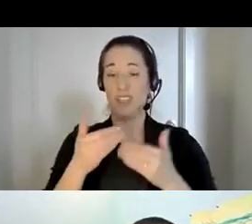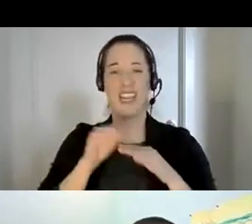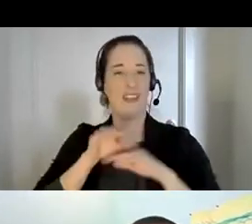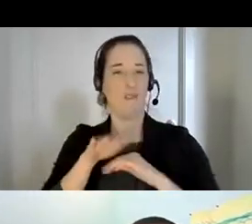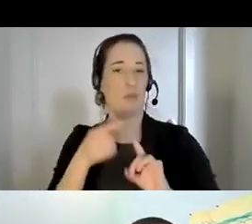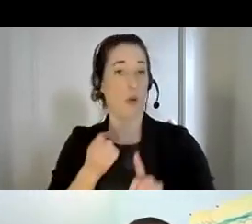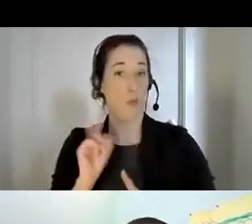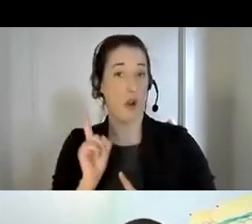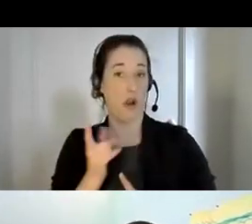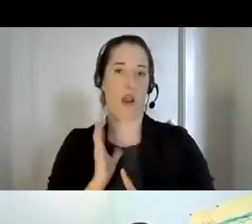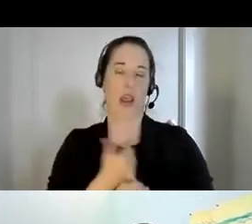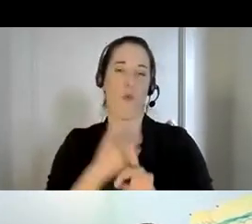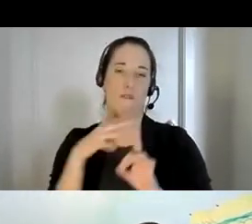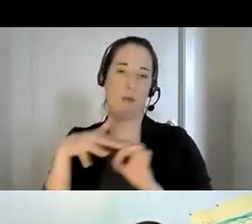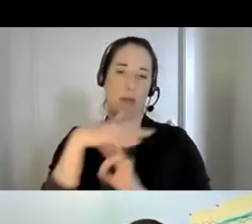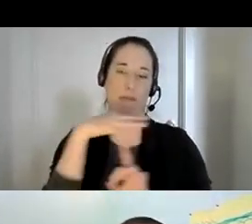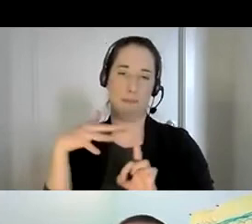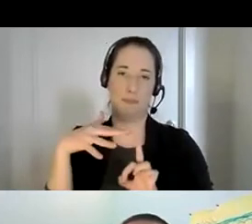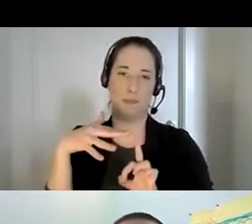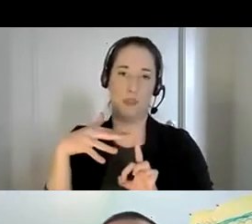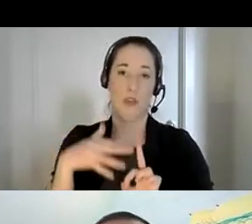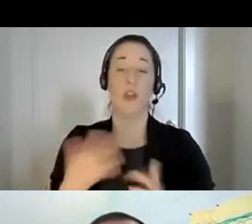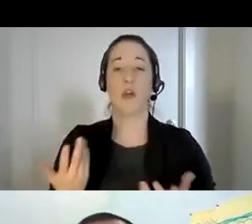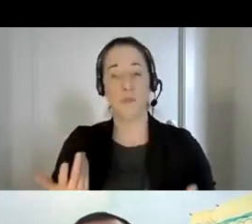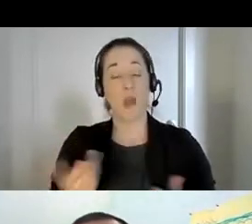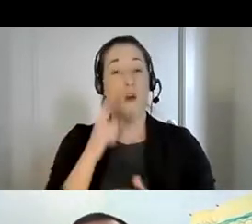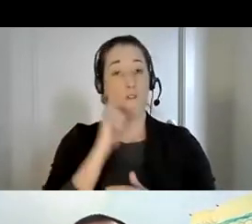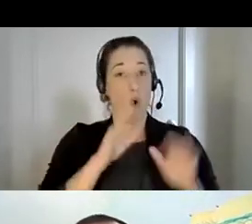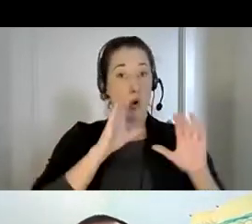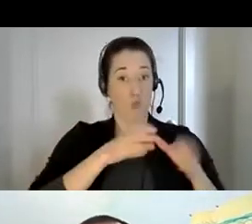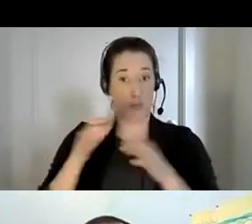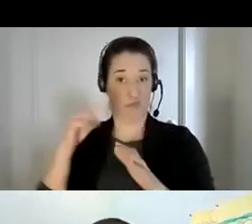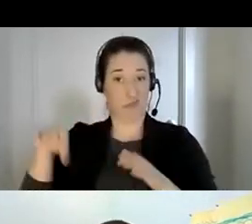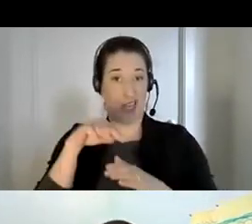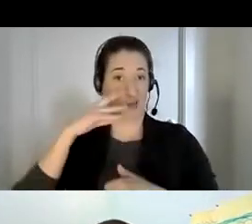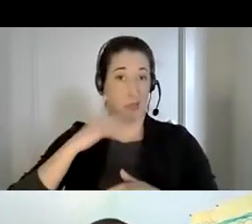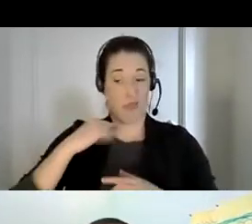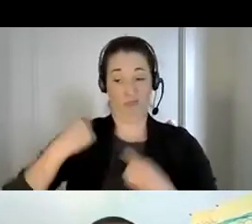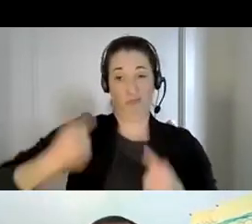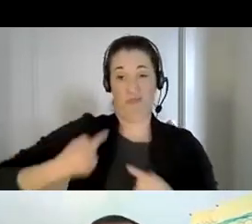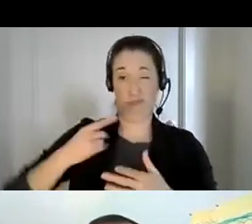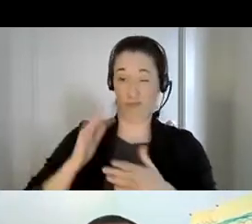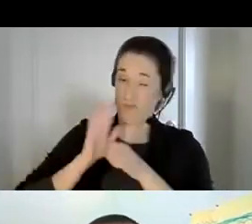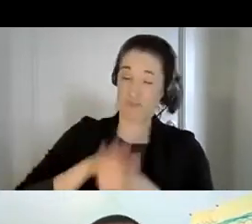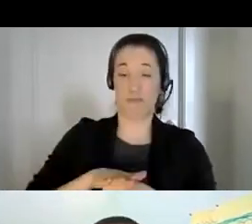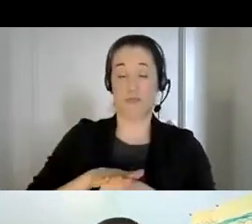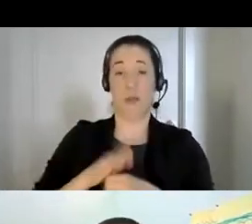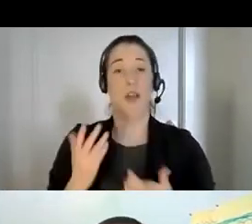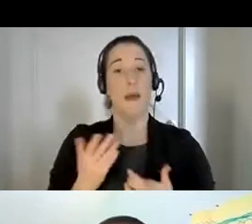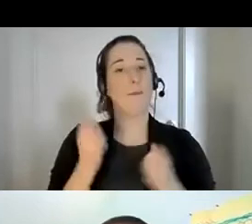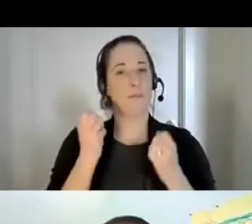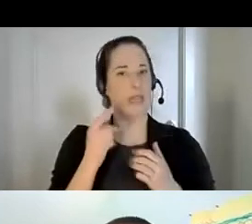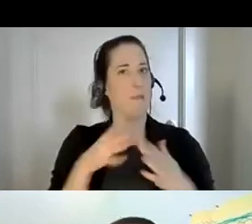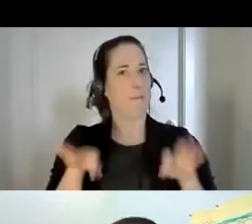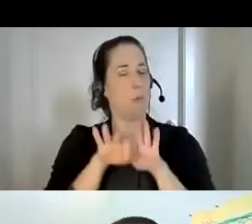environment. And for historically oppressed groups, this is especially important because many of our concerns